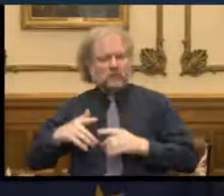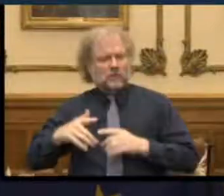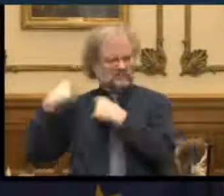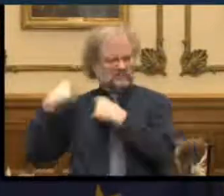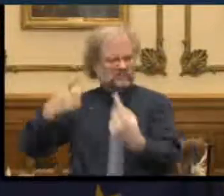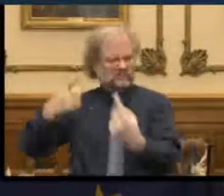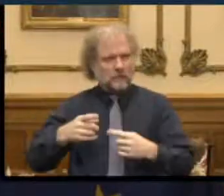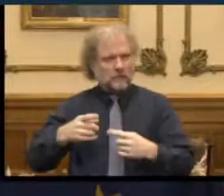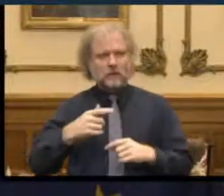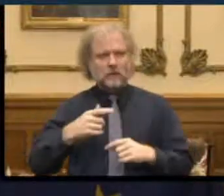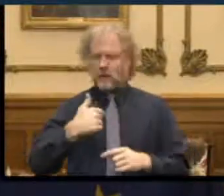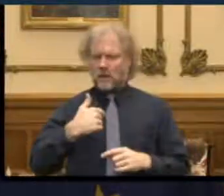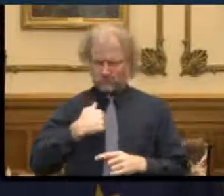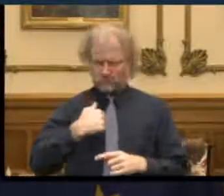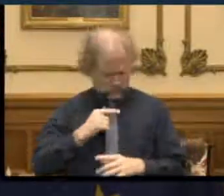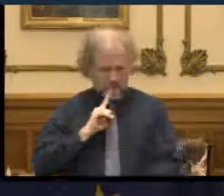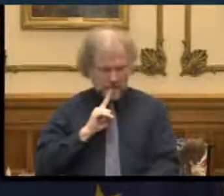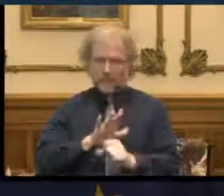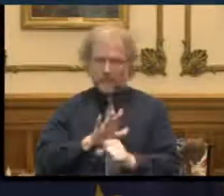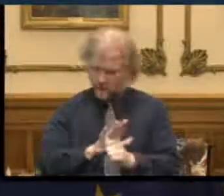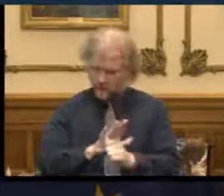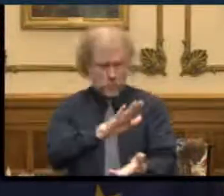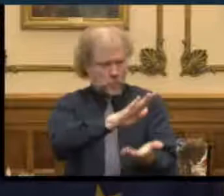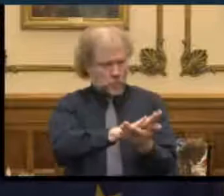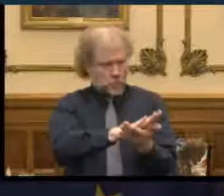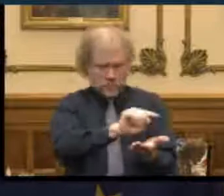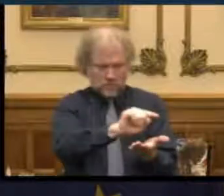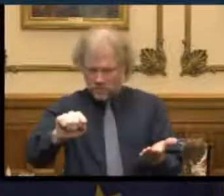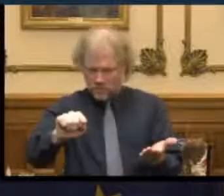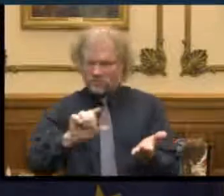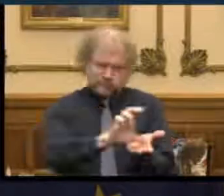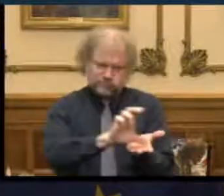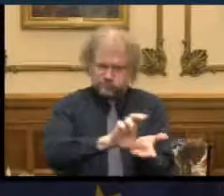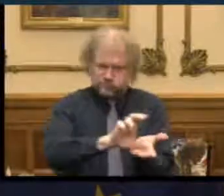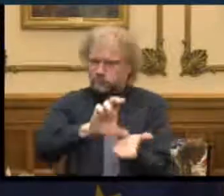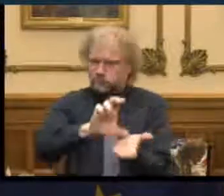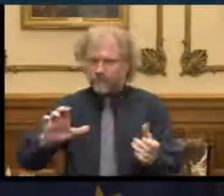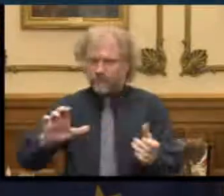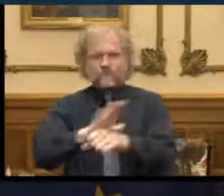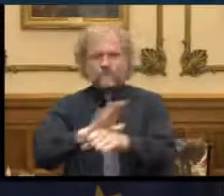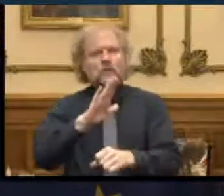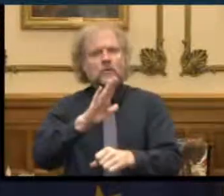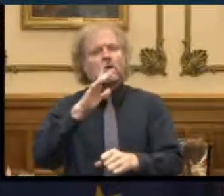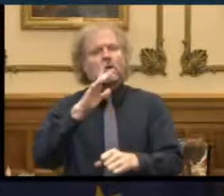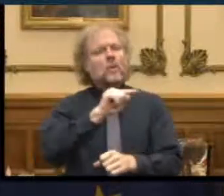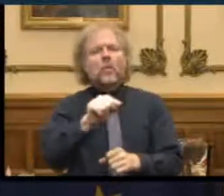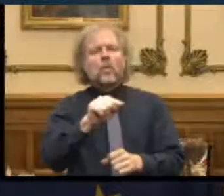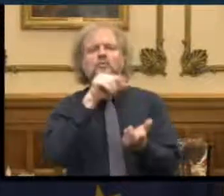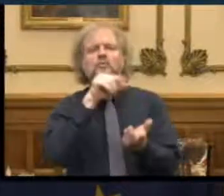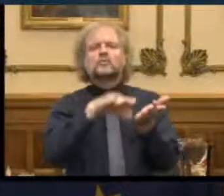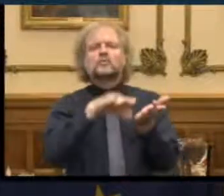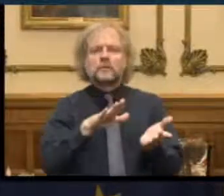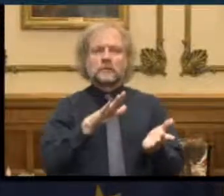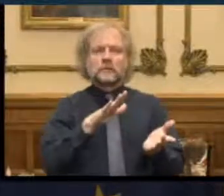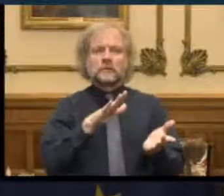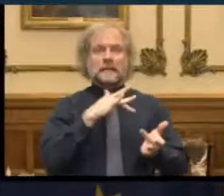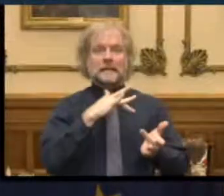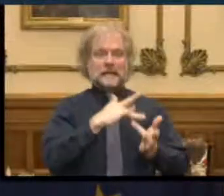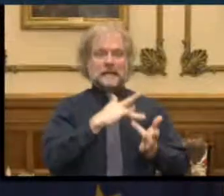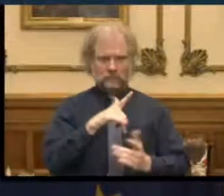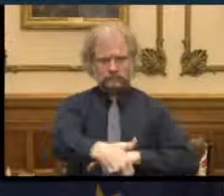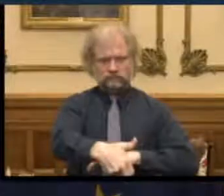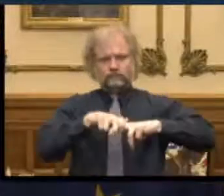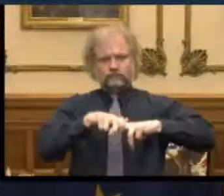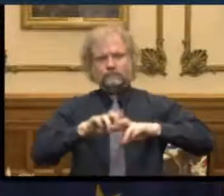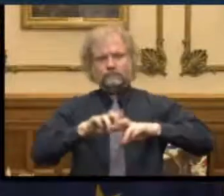that I'm fully committed to schools getting full funded for students who would normally be in the physical